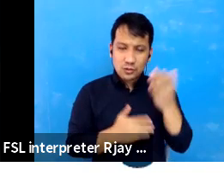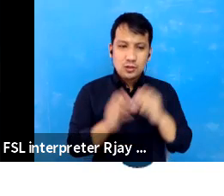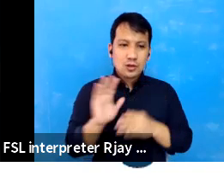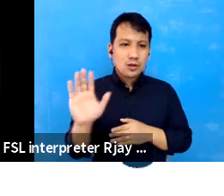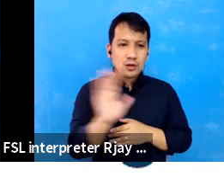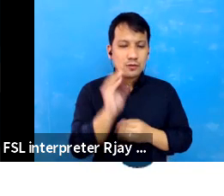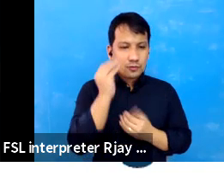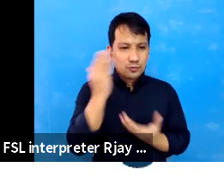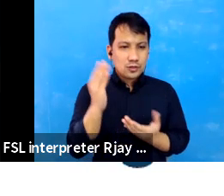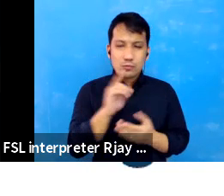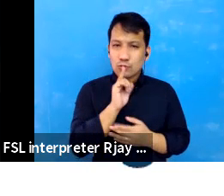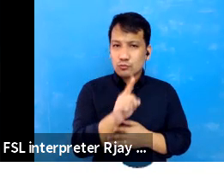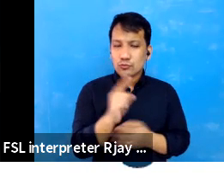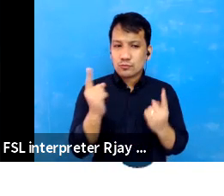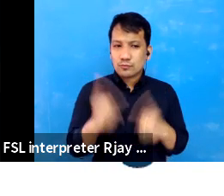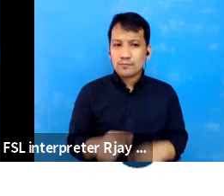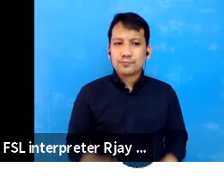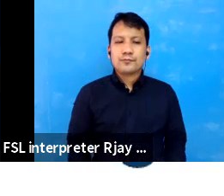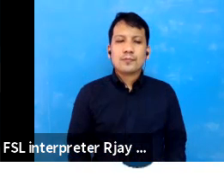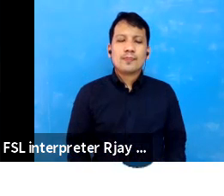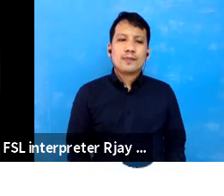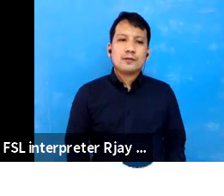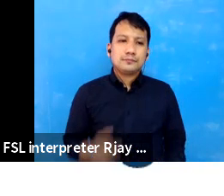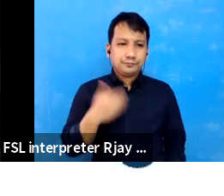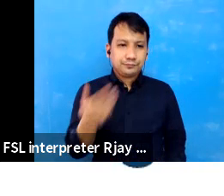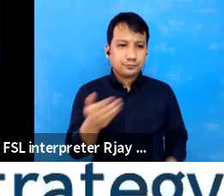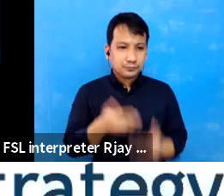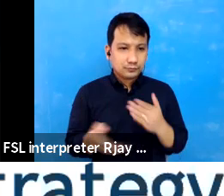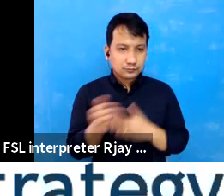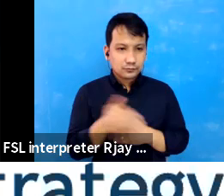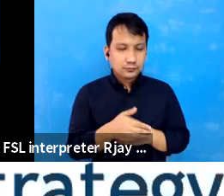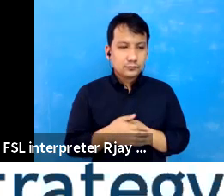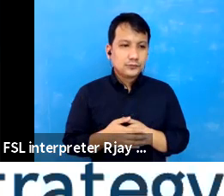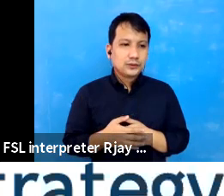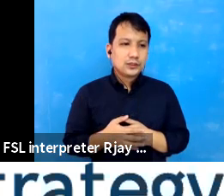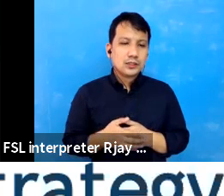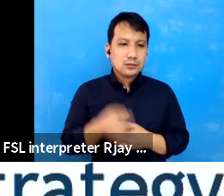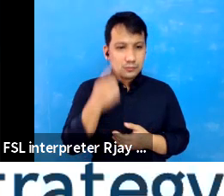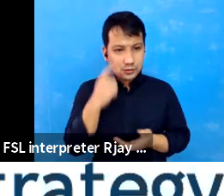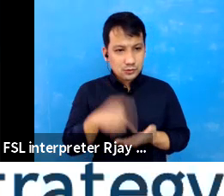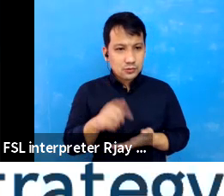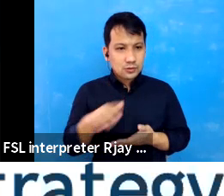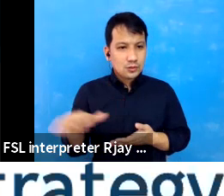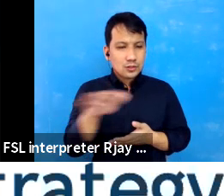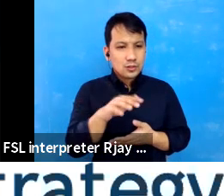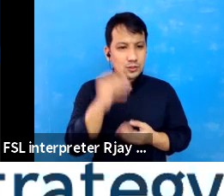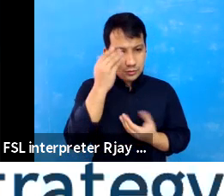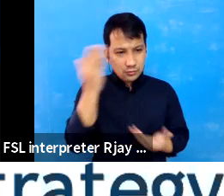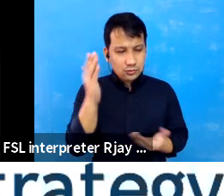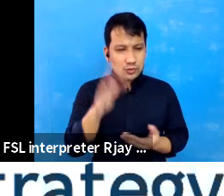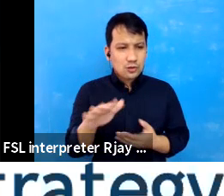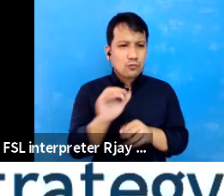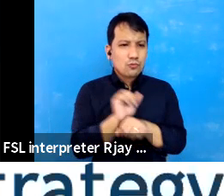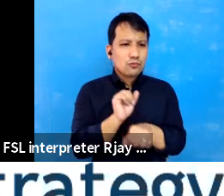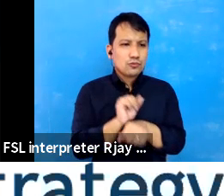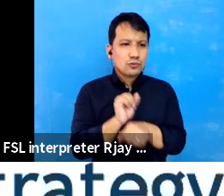and effectively. Next slide. So this is in fact, recognizing these dynamics on the ground. Our work,